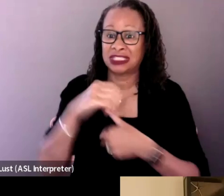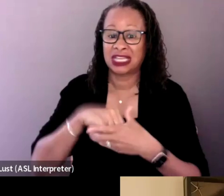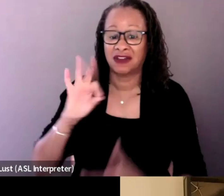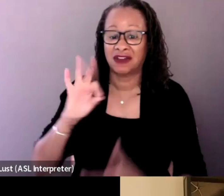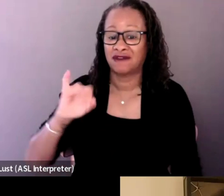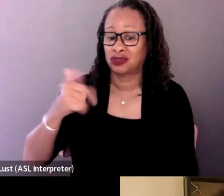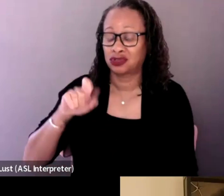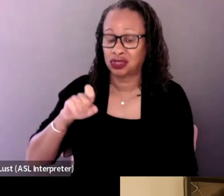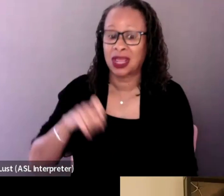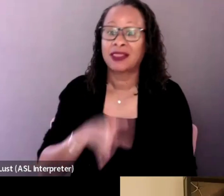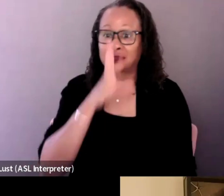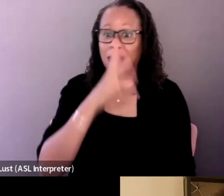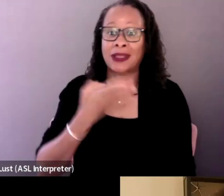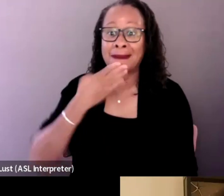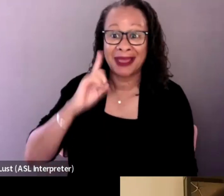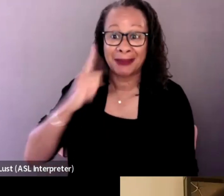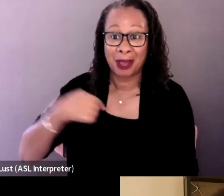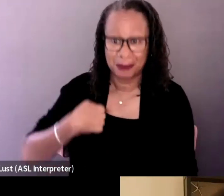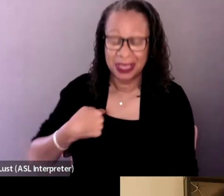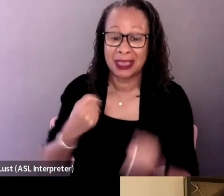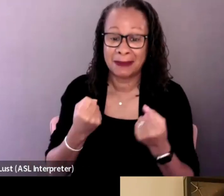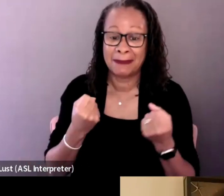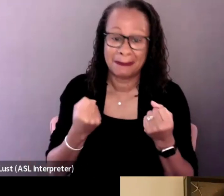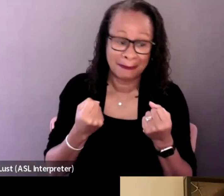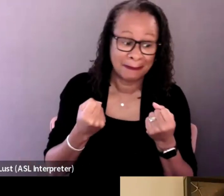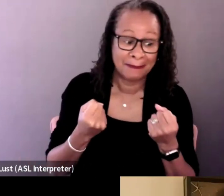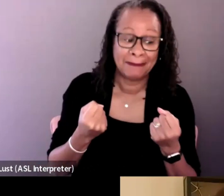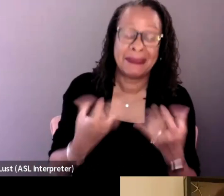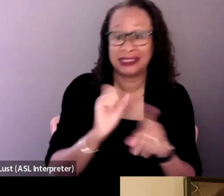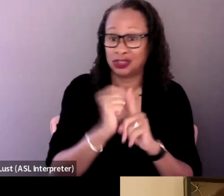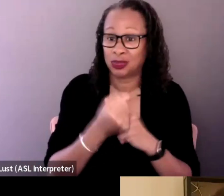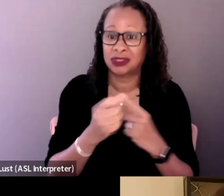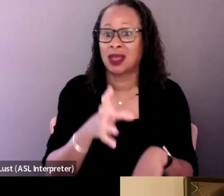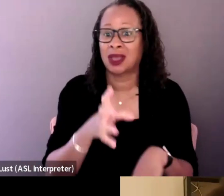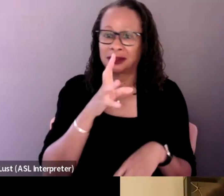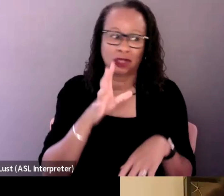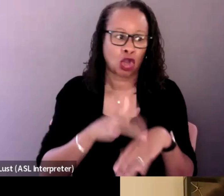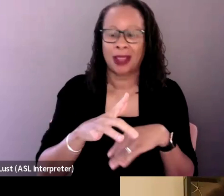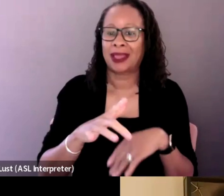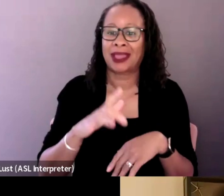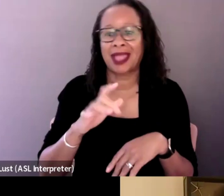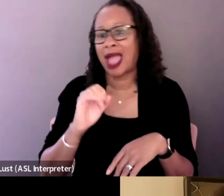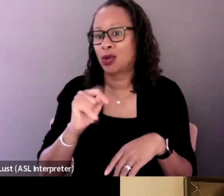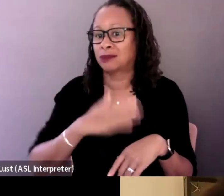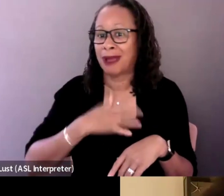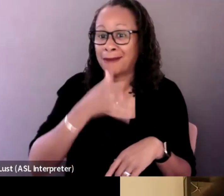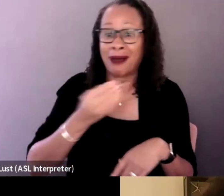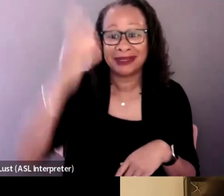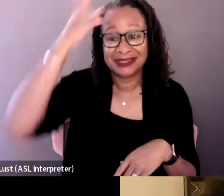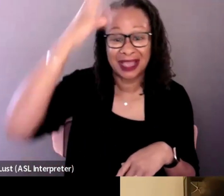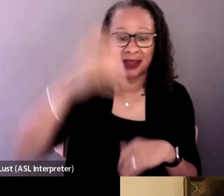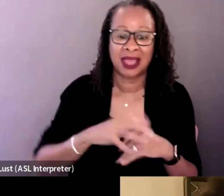Adel, they are talking really bad about me in many situations, calling me with my mom and my dad and everything around me. And he said, this is only